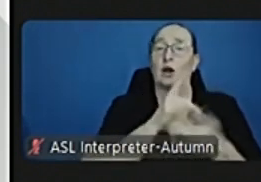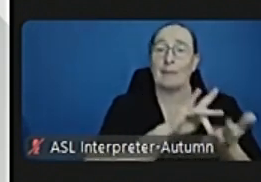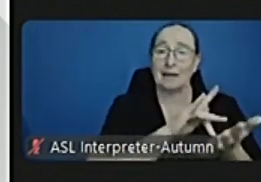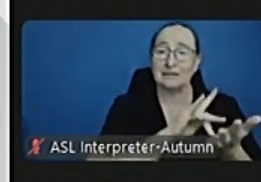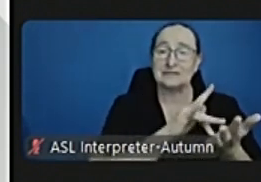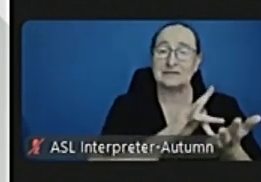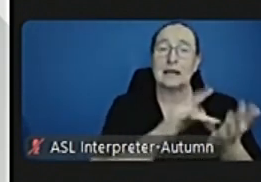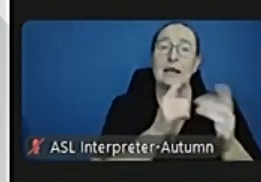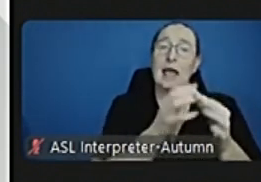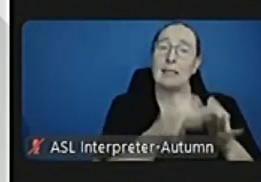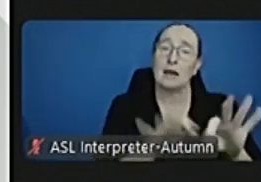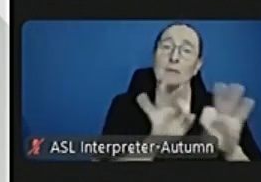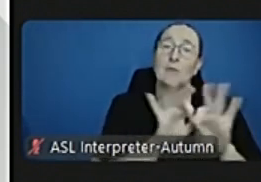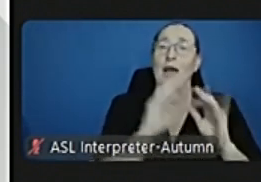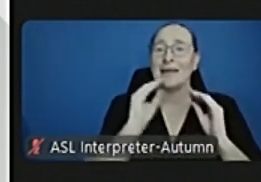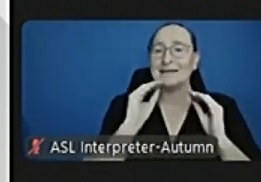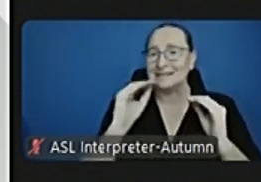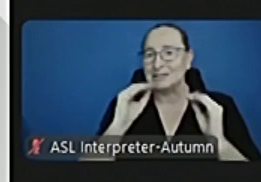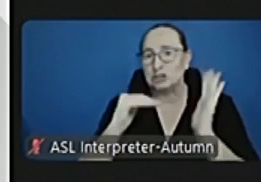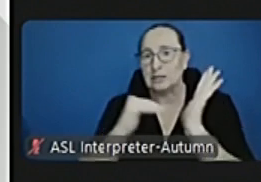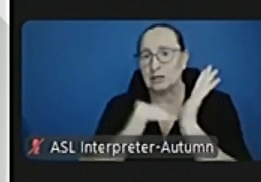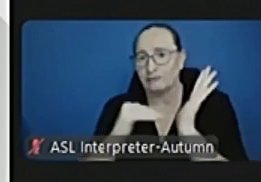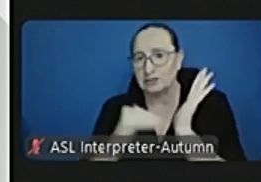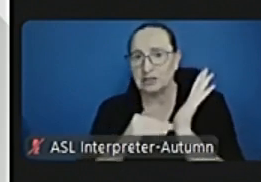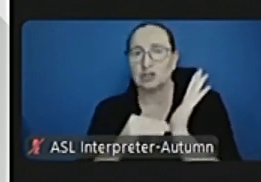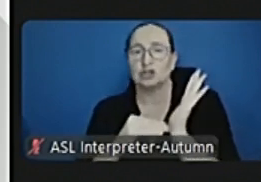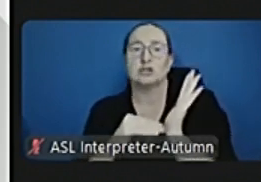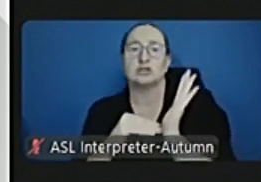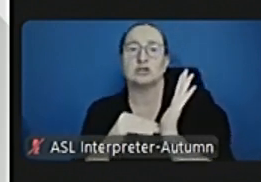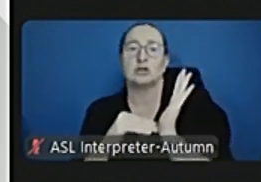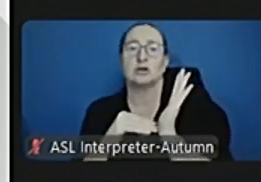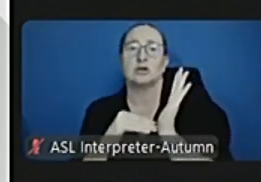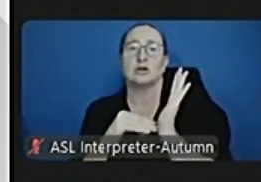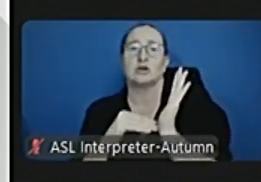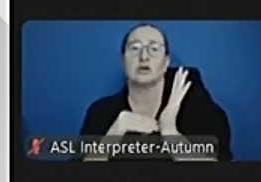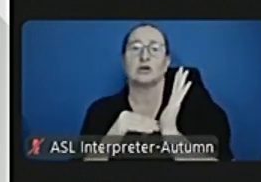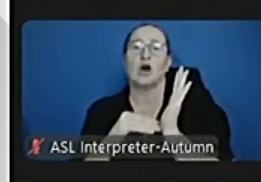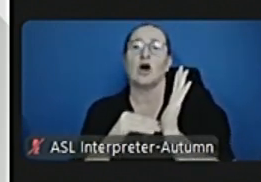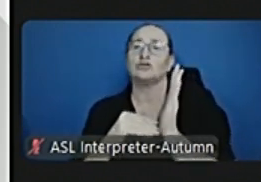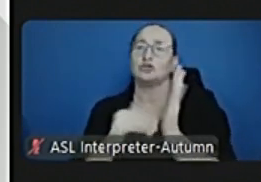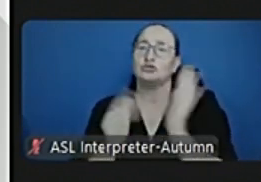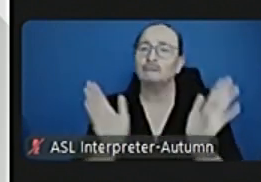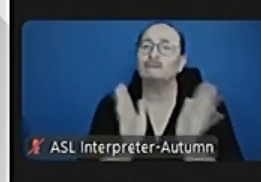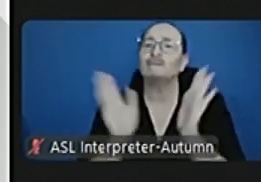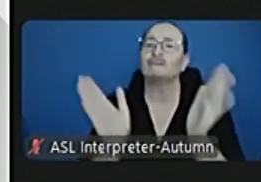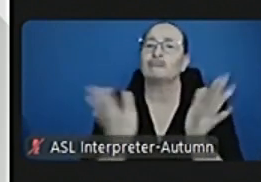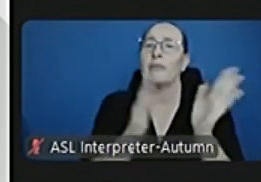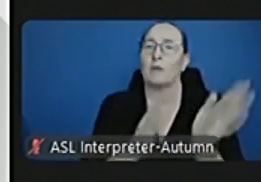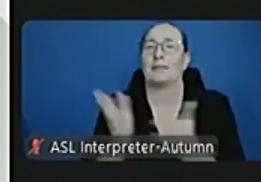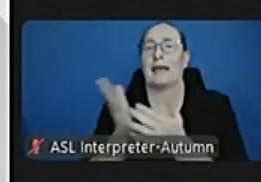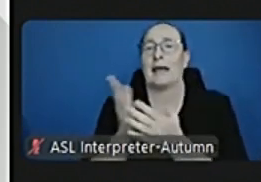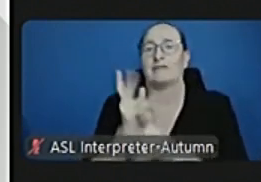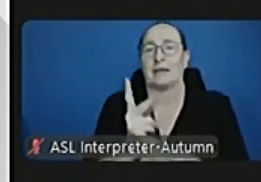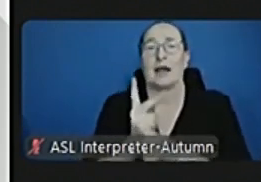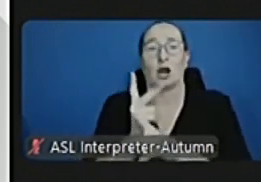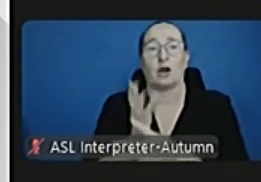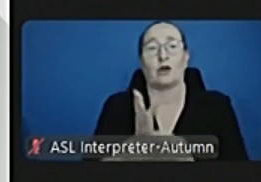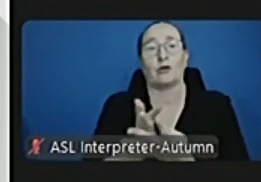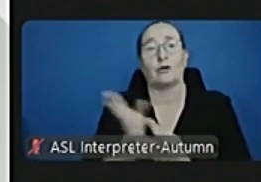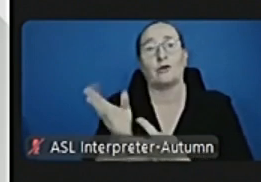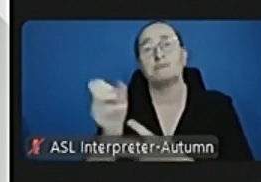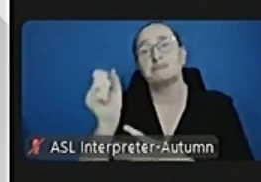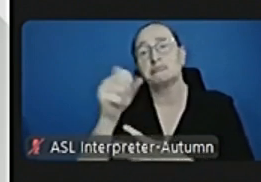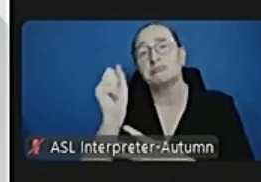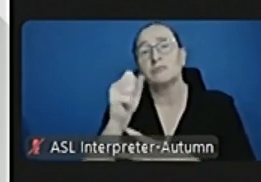and teaching physicians to drive their plan of care as to what matters. Yeah, where's